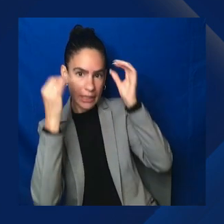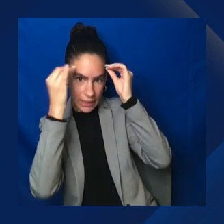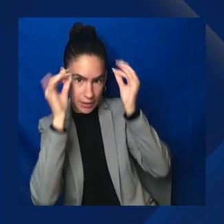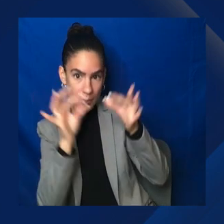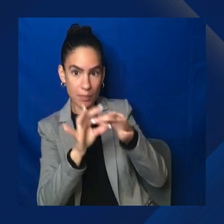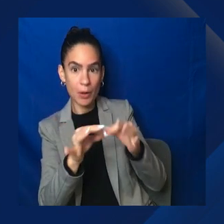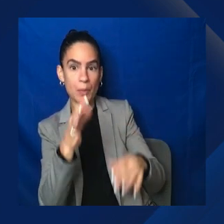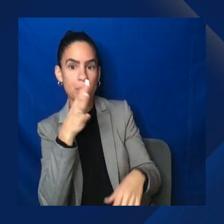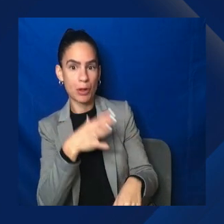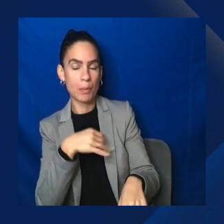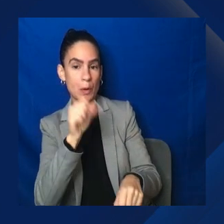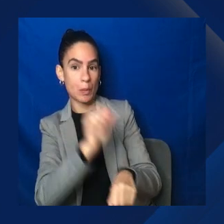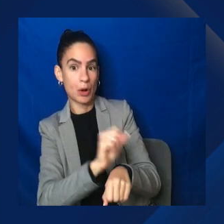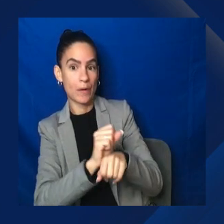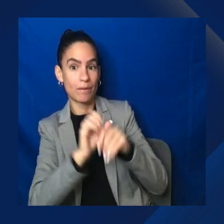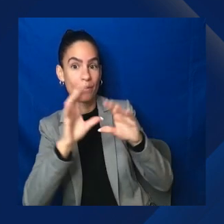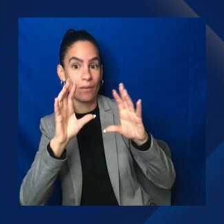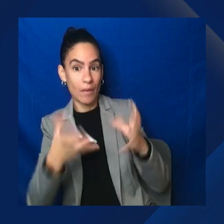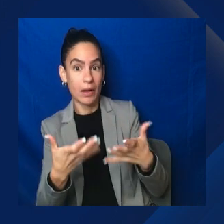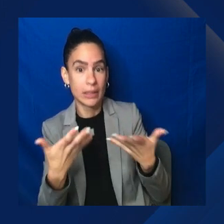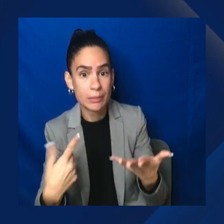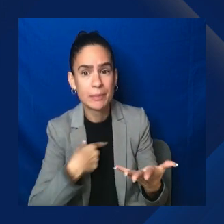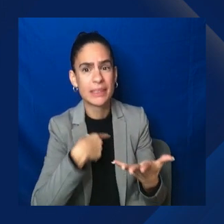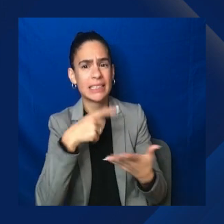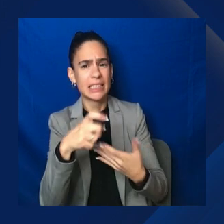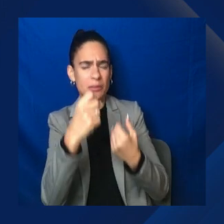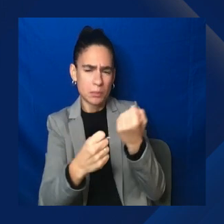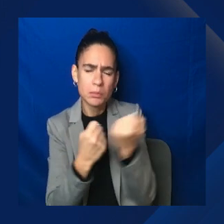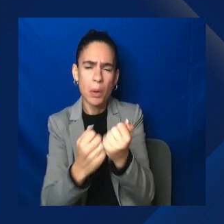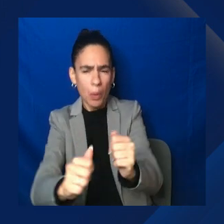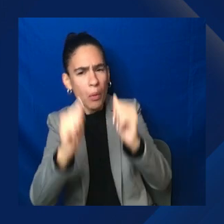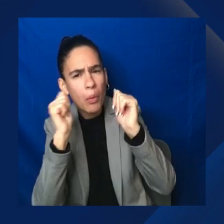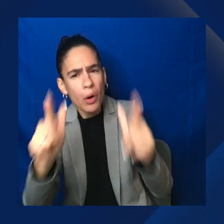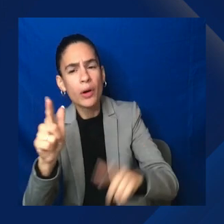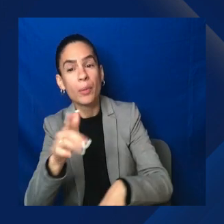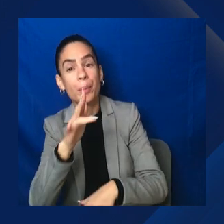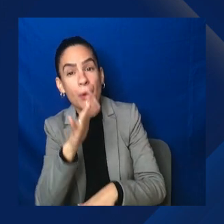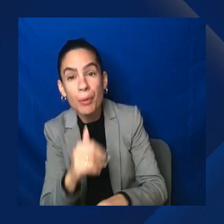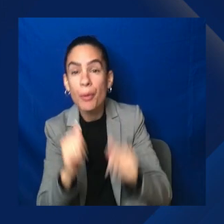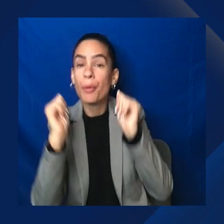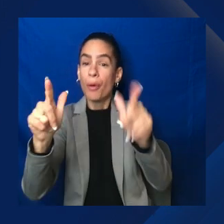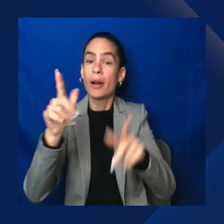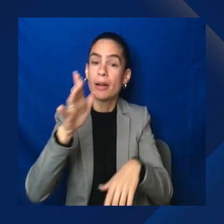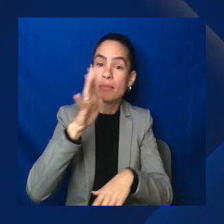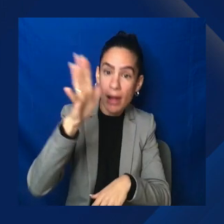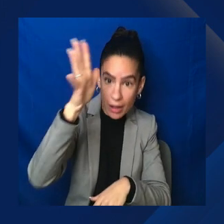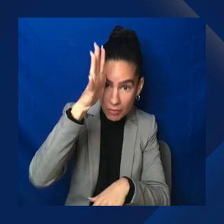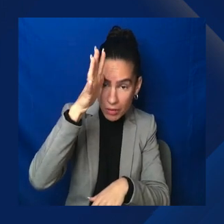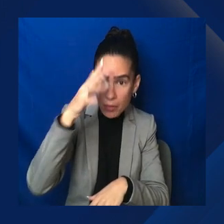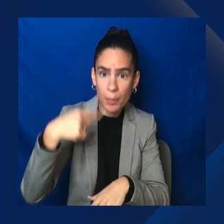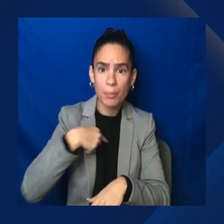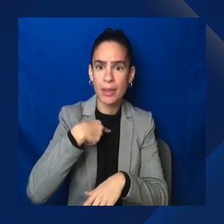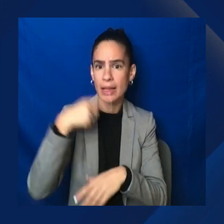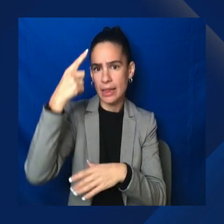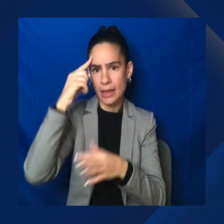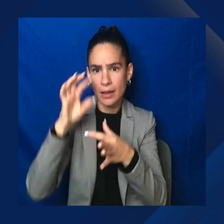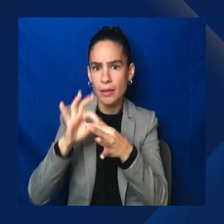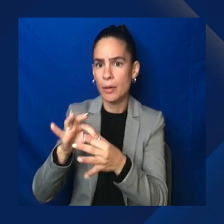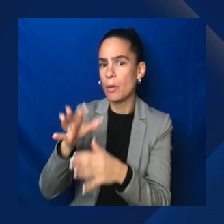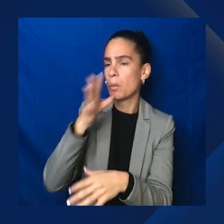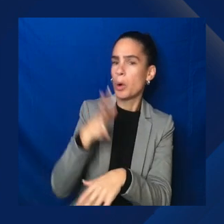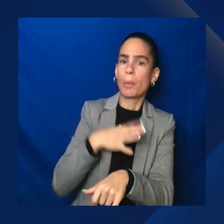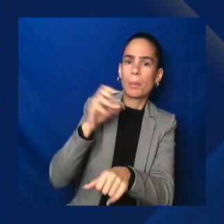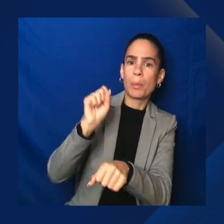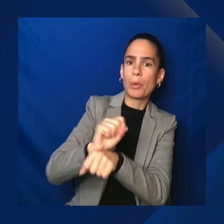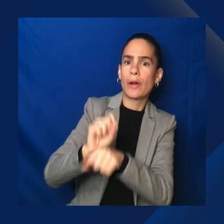all parents. But when we think about the unique challenges about women in the workforce, let's talk about that in the context